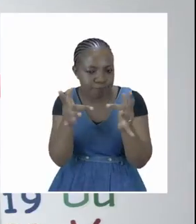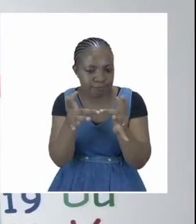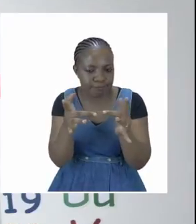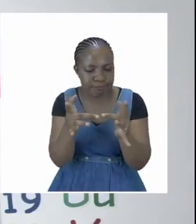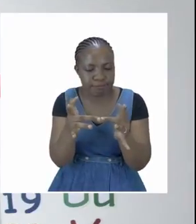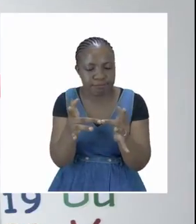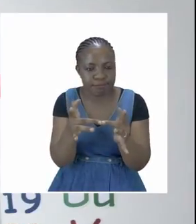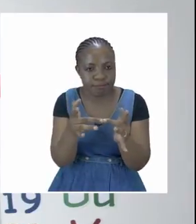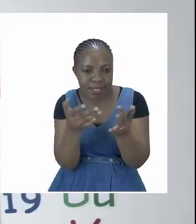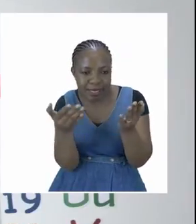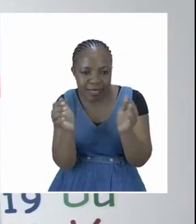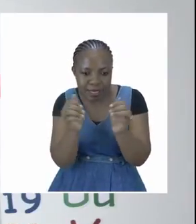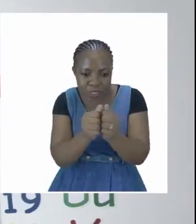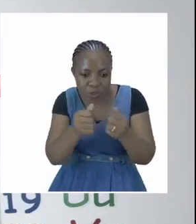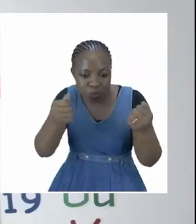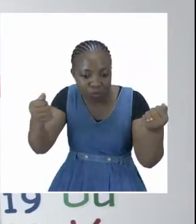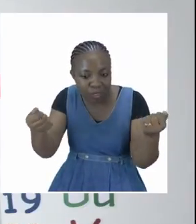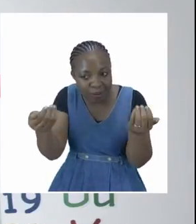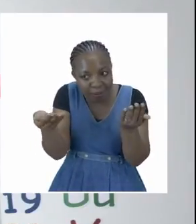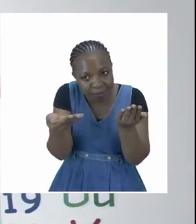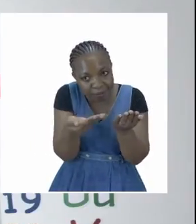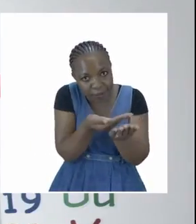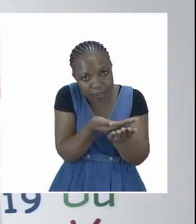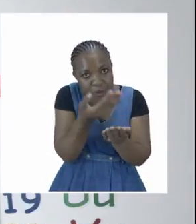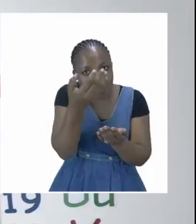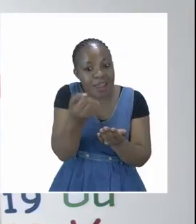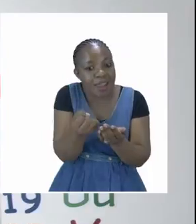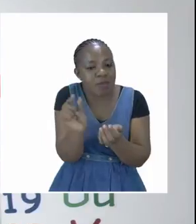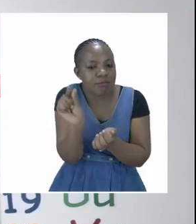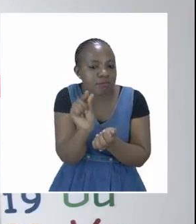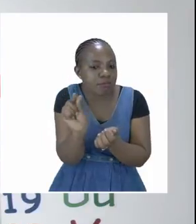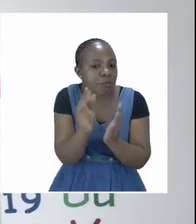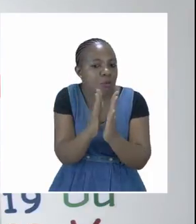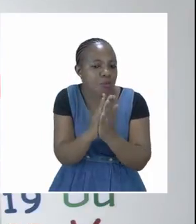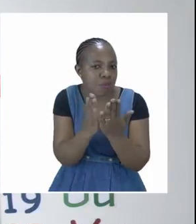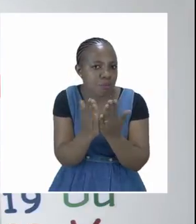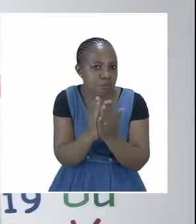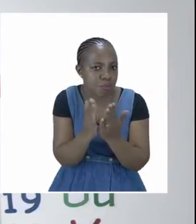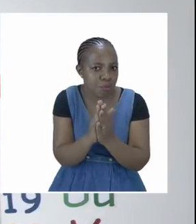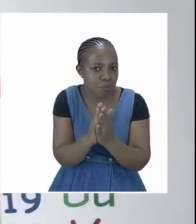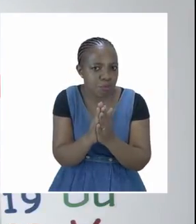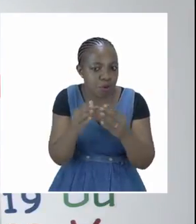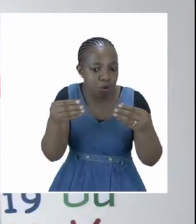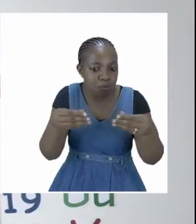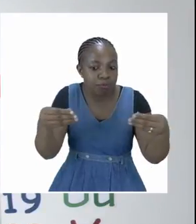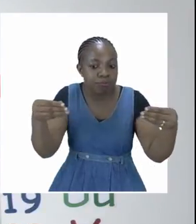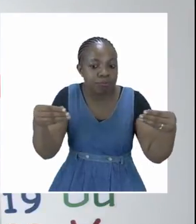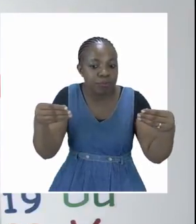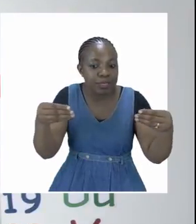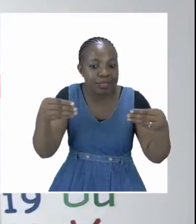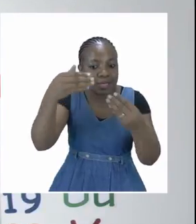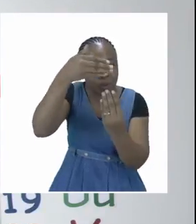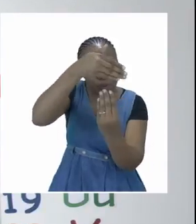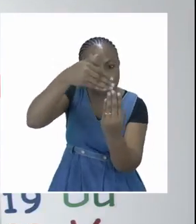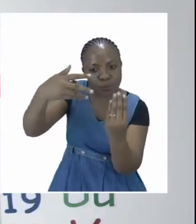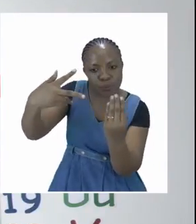newspapers, there is an insert of the lesson booklet. Please cut the top of the